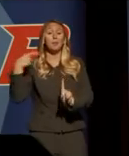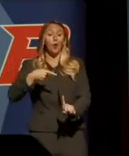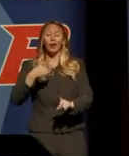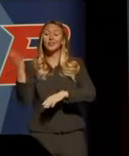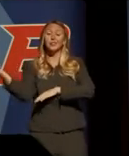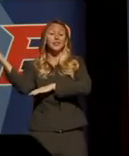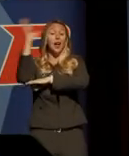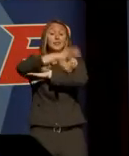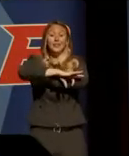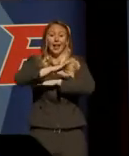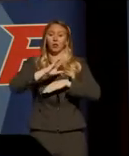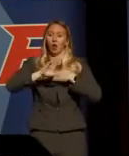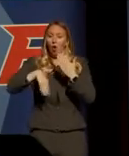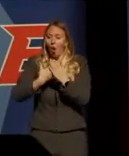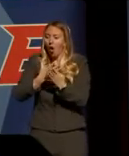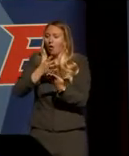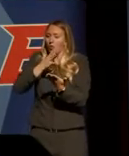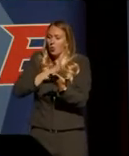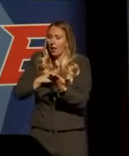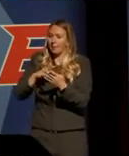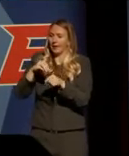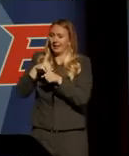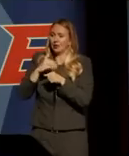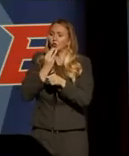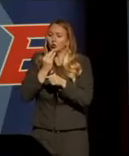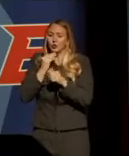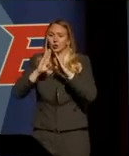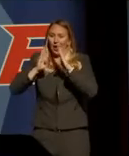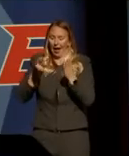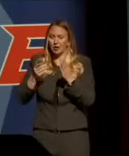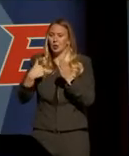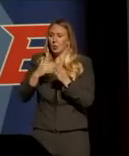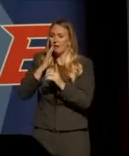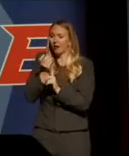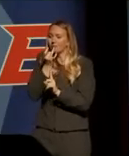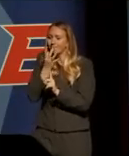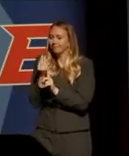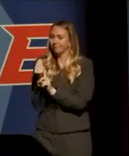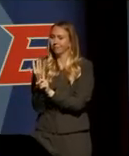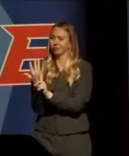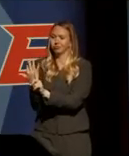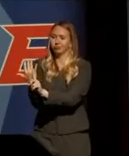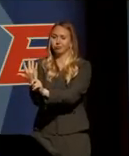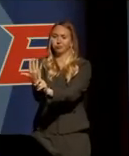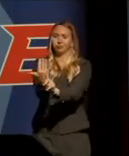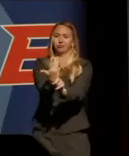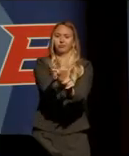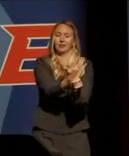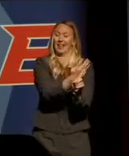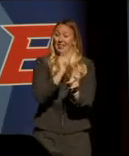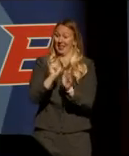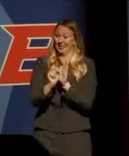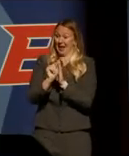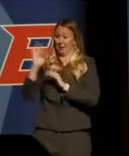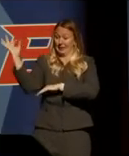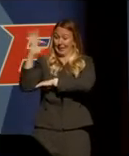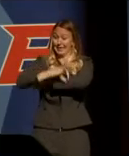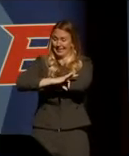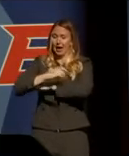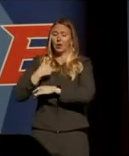the women in Jewish households that practice. At that time, there's a huge amount of light going into the world. It is a